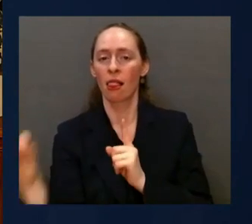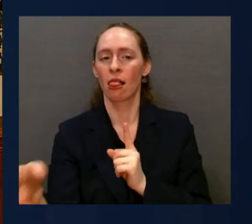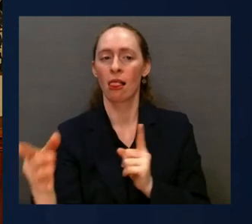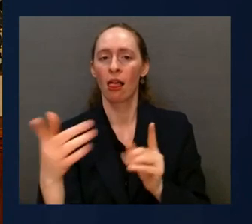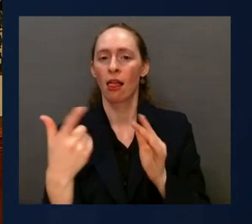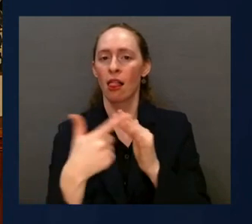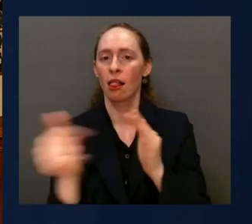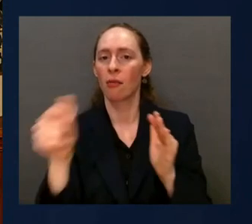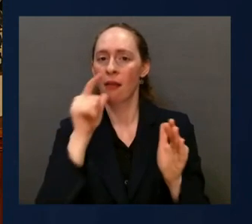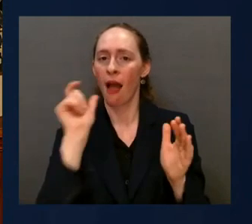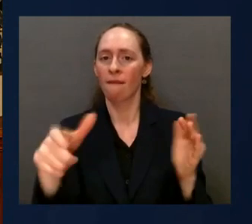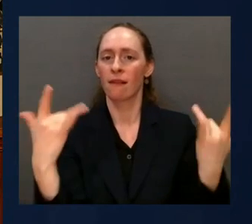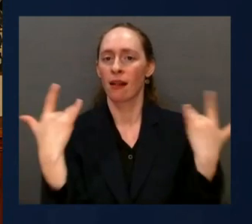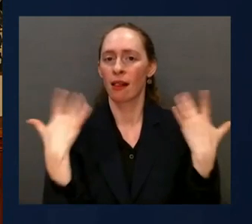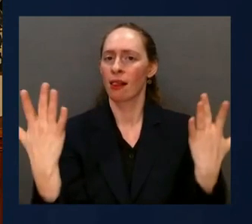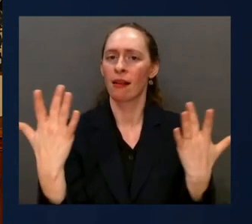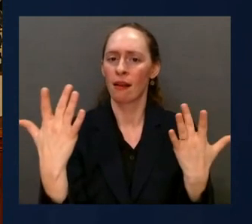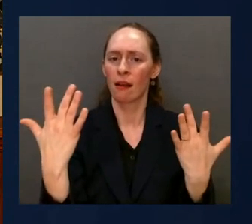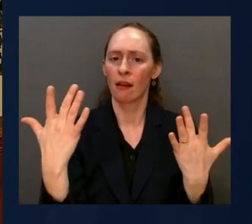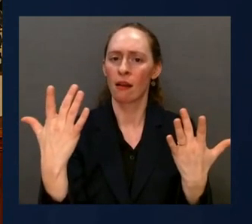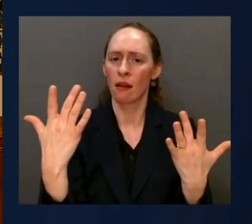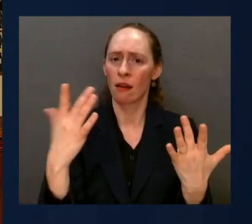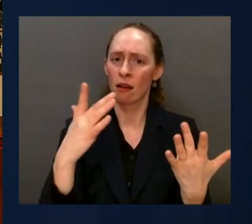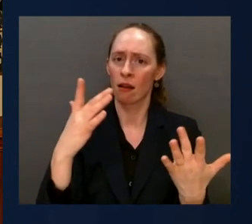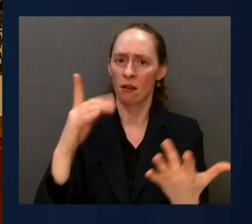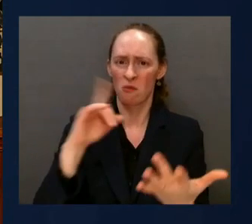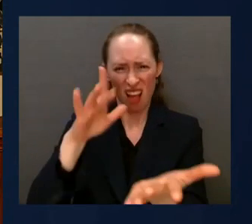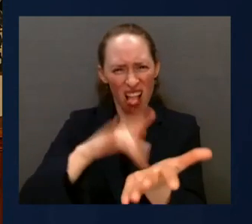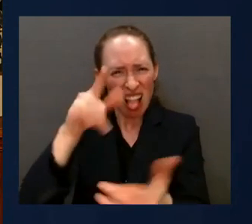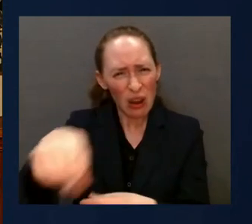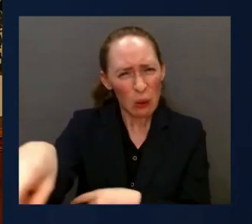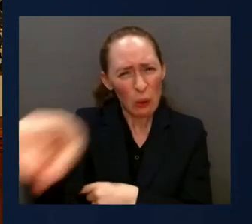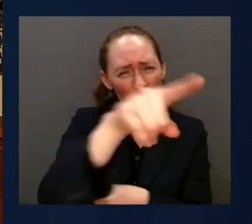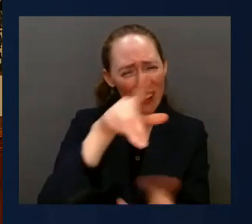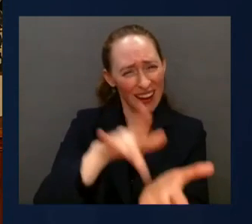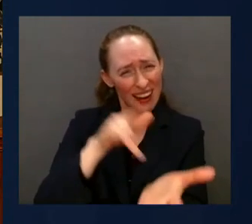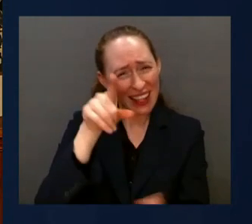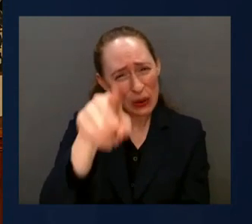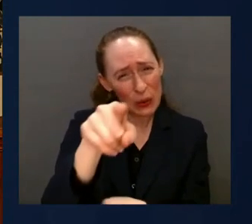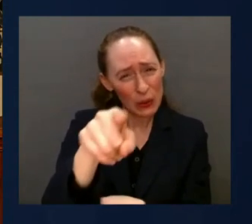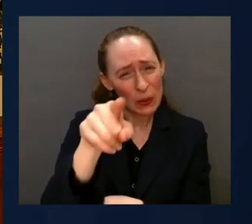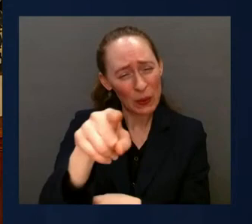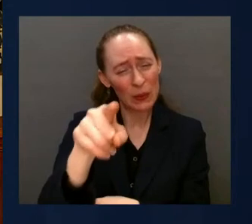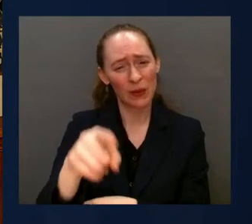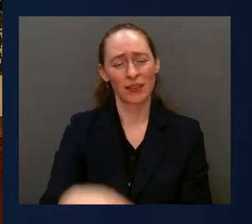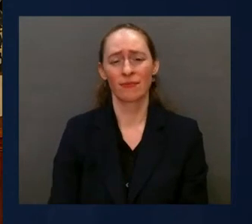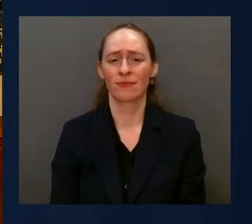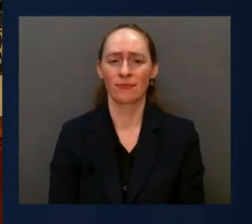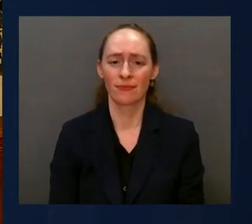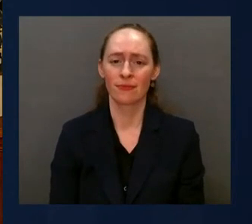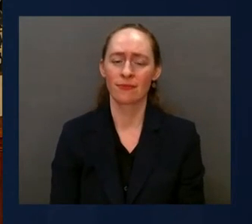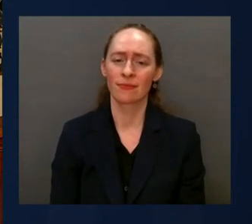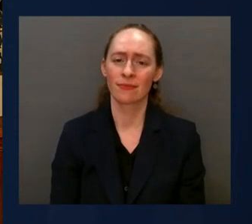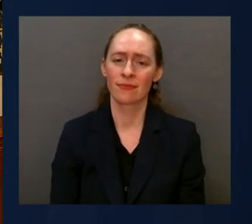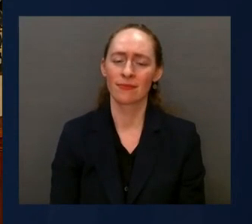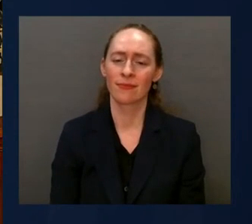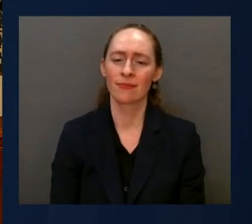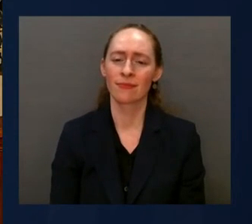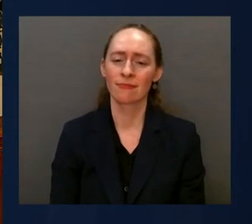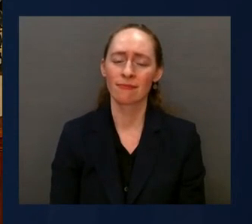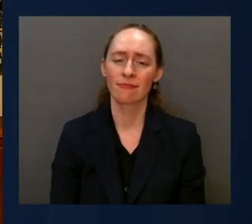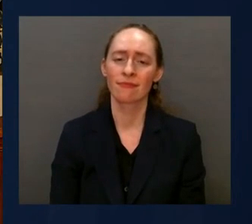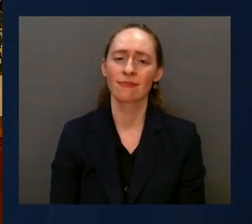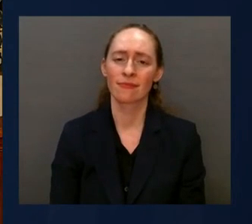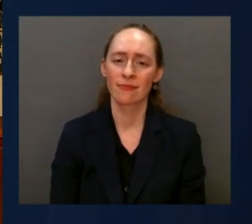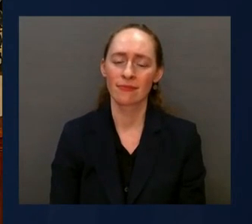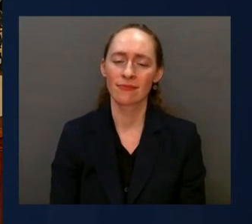your back. We're already preventing Americans from receiving surprise medical bills, stopping $1 billion surprise bills